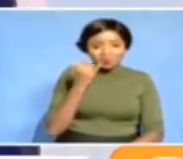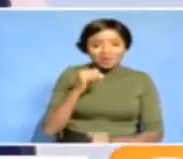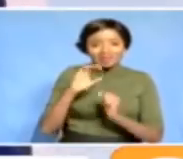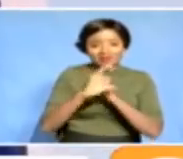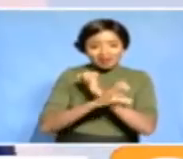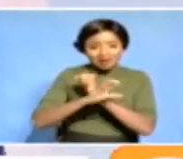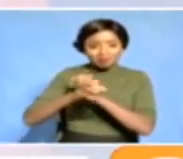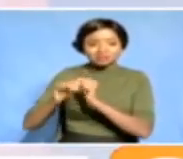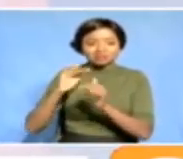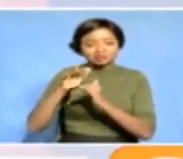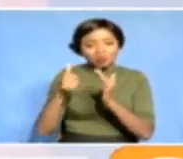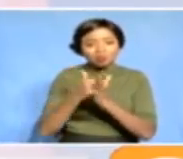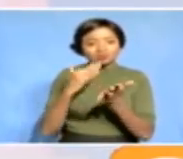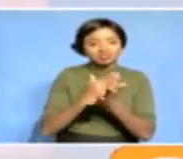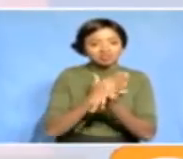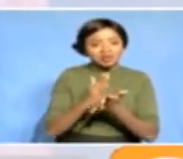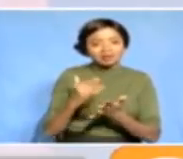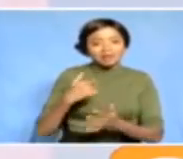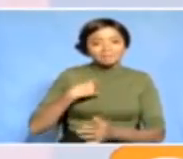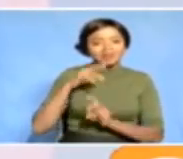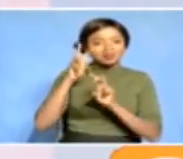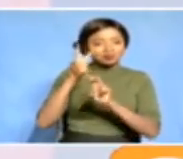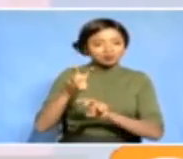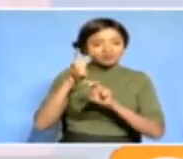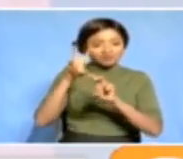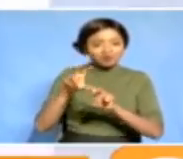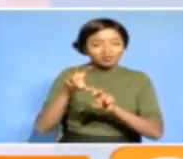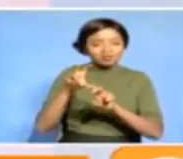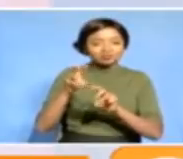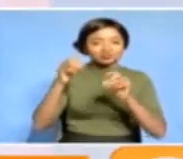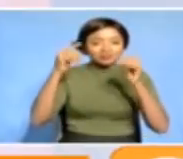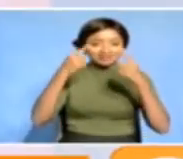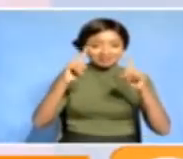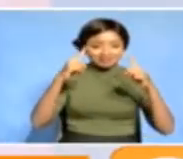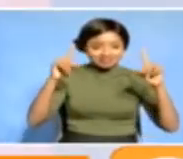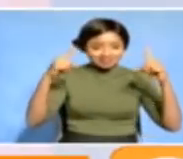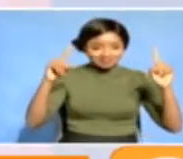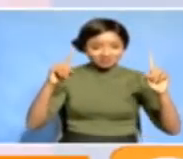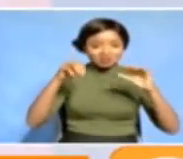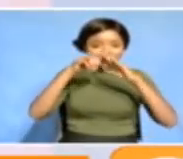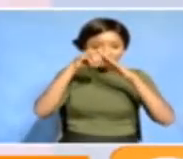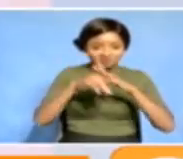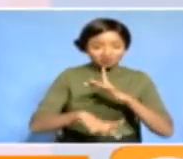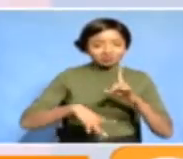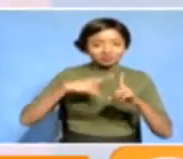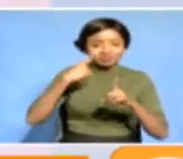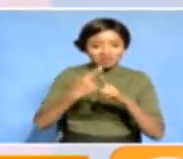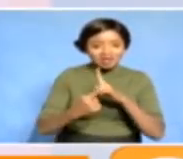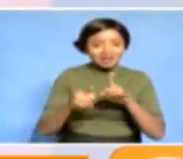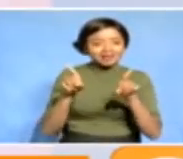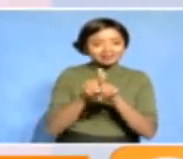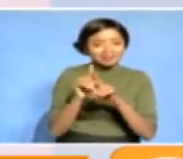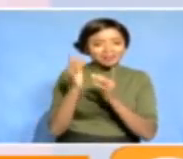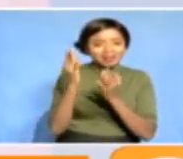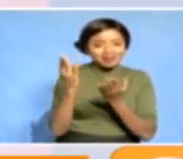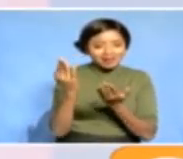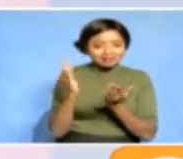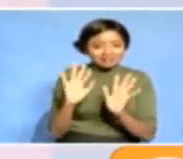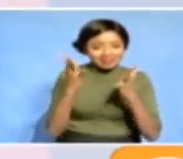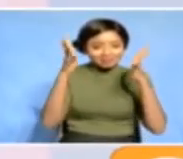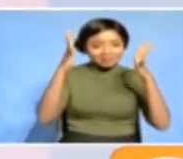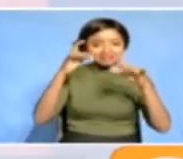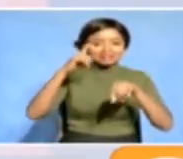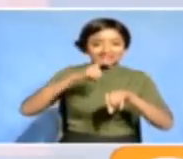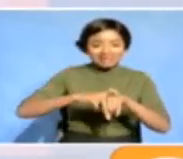I look forward to a very successful devolution year, and I look forward to a greater celebration when we meet again in the devolution